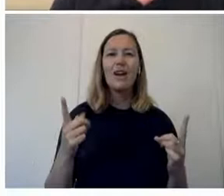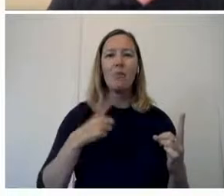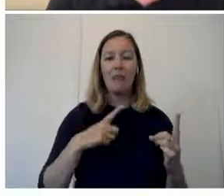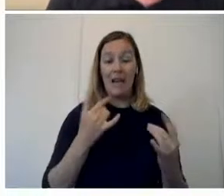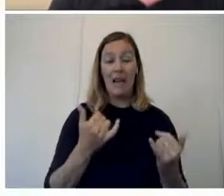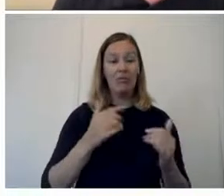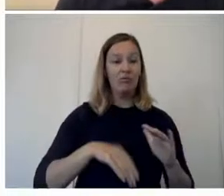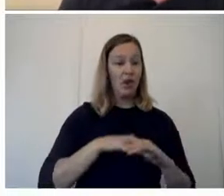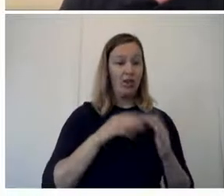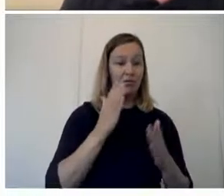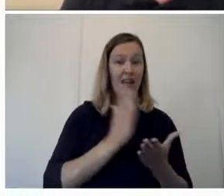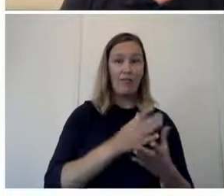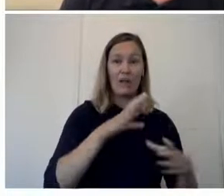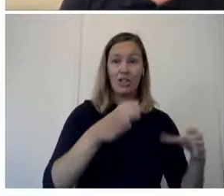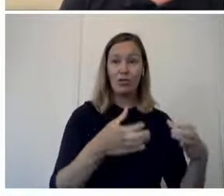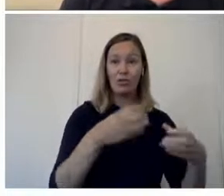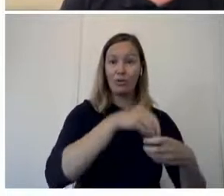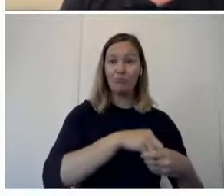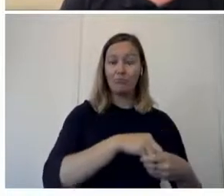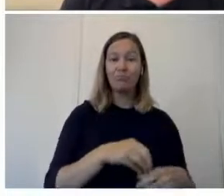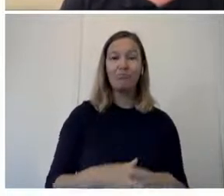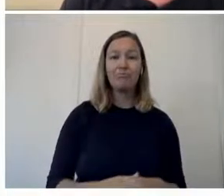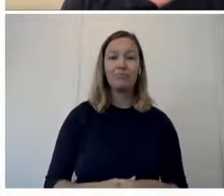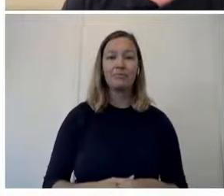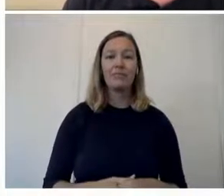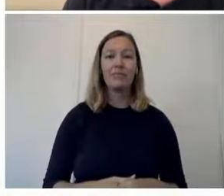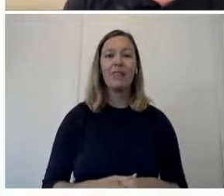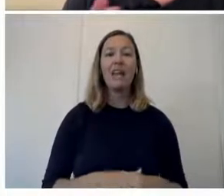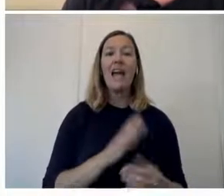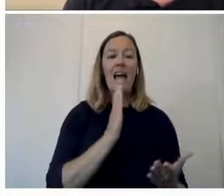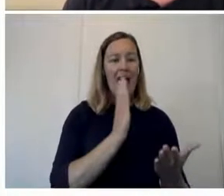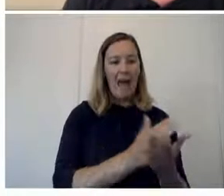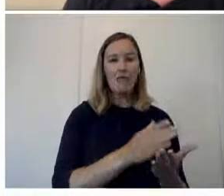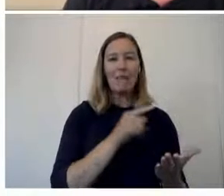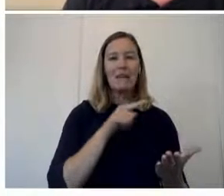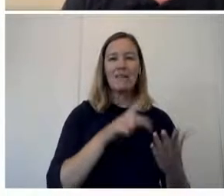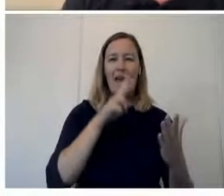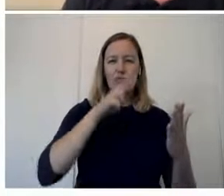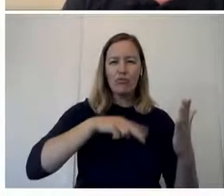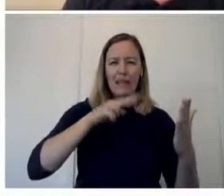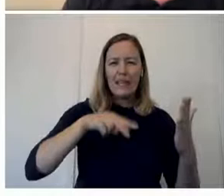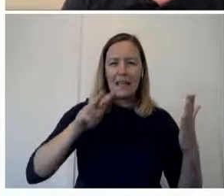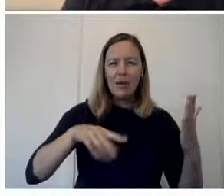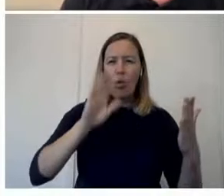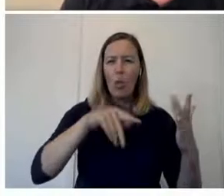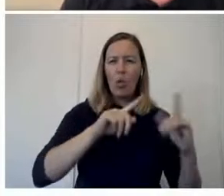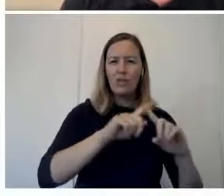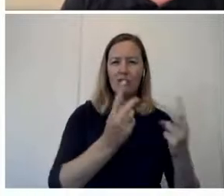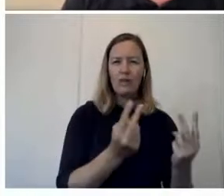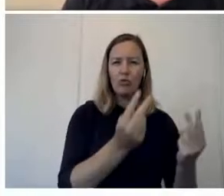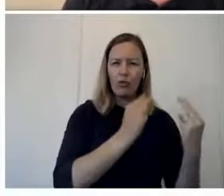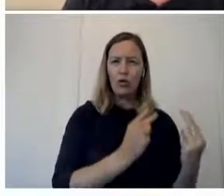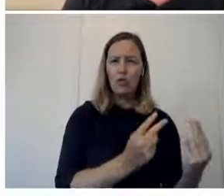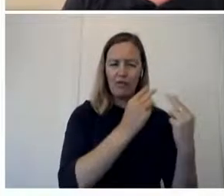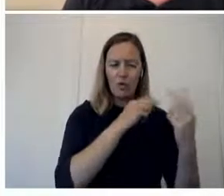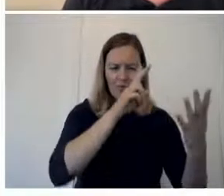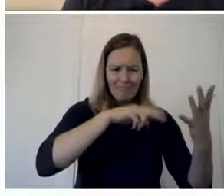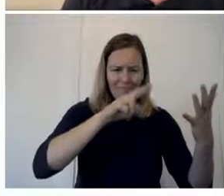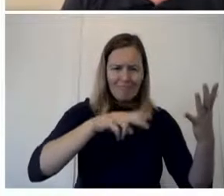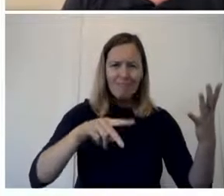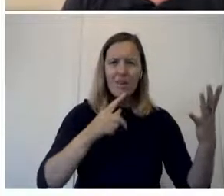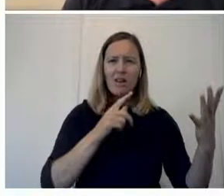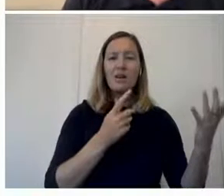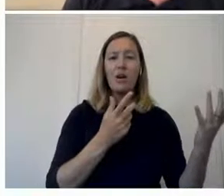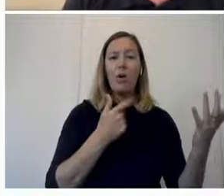affirmation. So I should have said, by the way, that, you know, affirmation, read every single review going. We've never had a bad restaurant